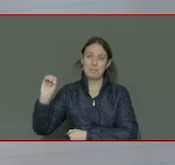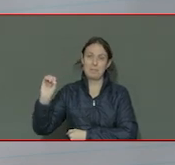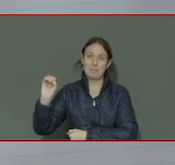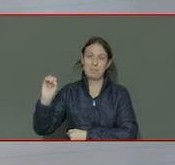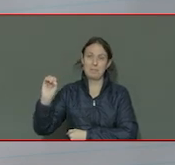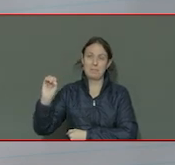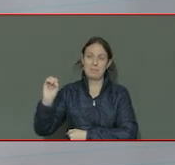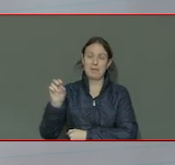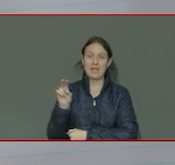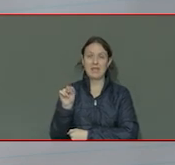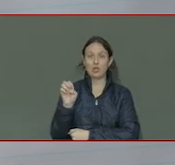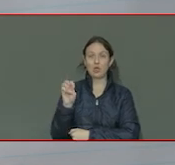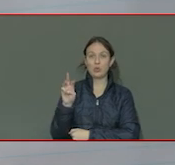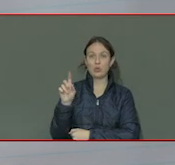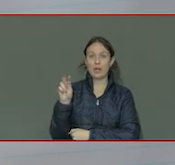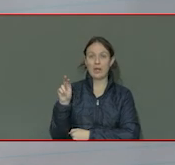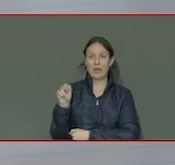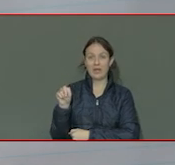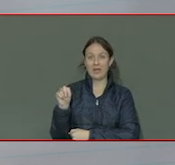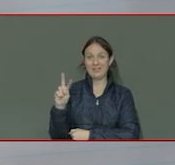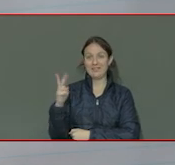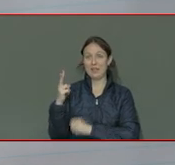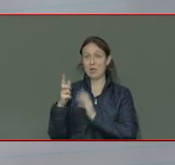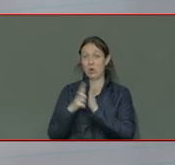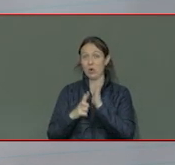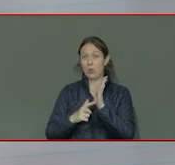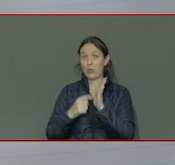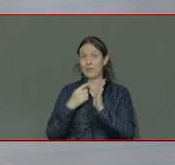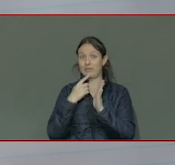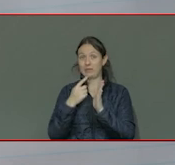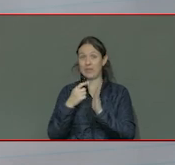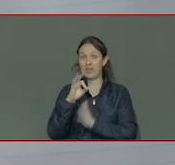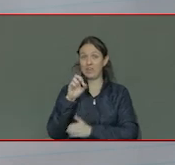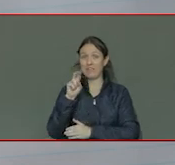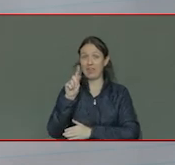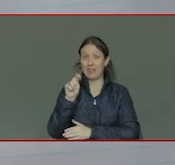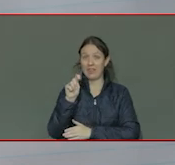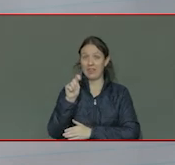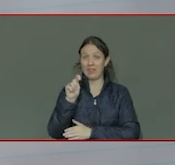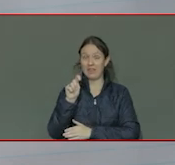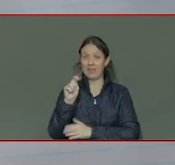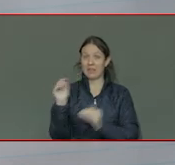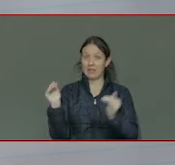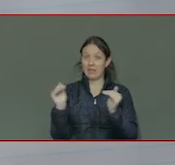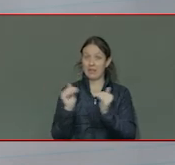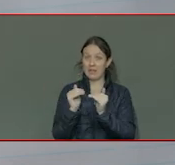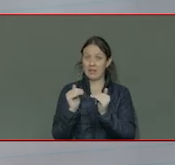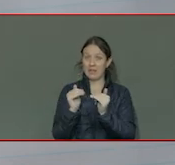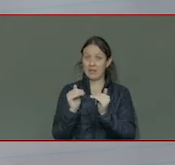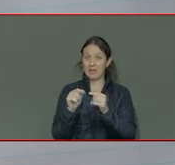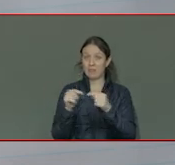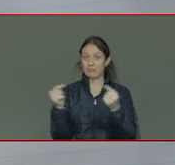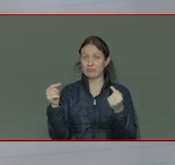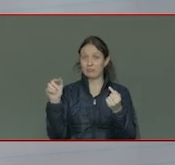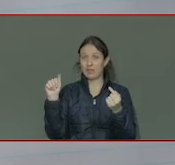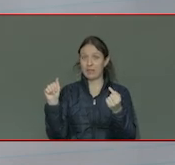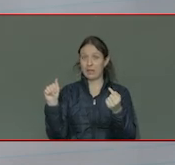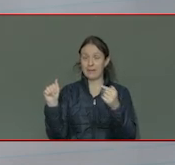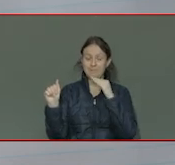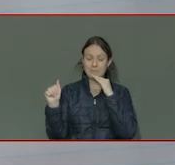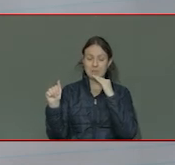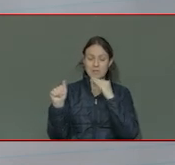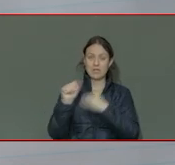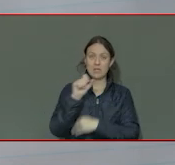of Newton's second law, F net is directly proportional to A, so that means that F net is